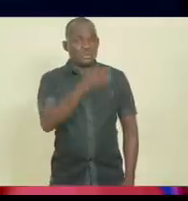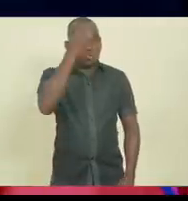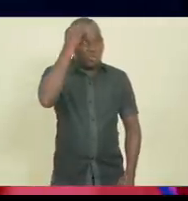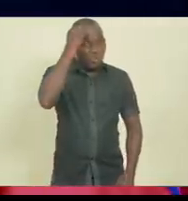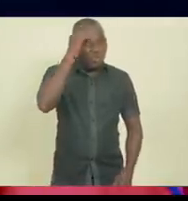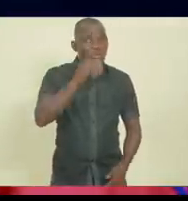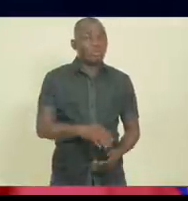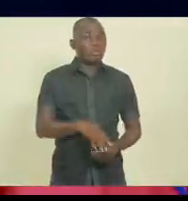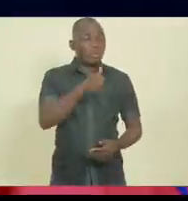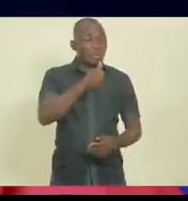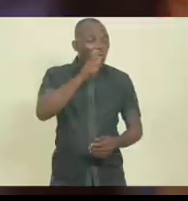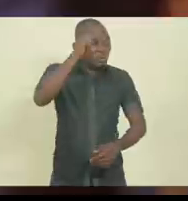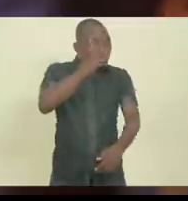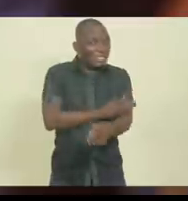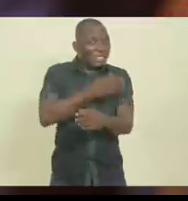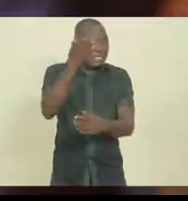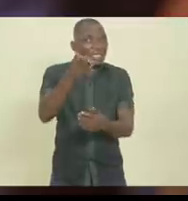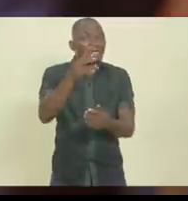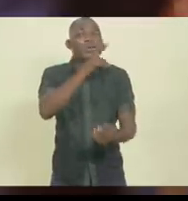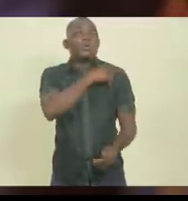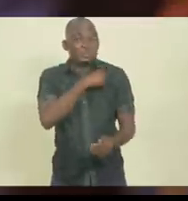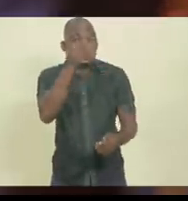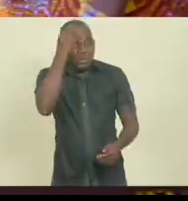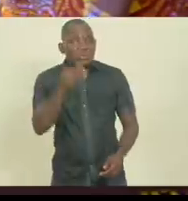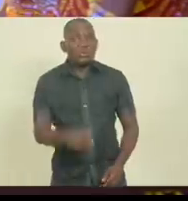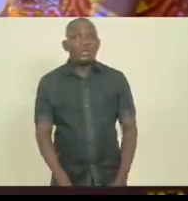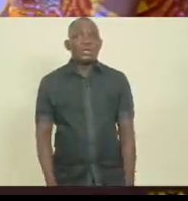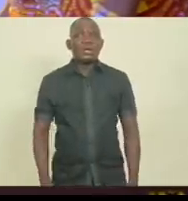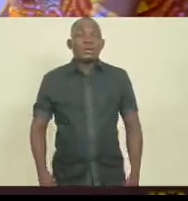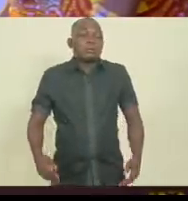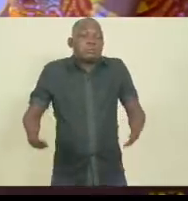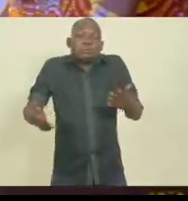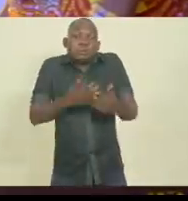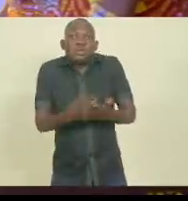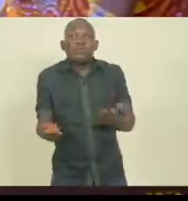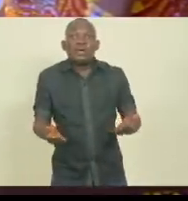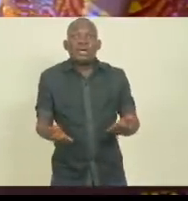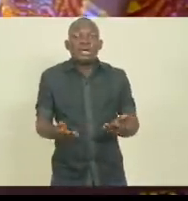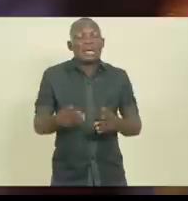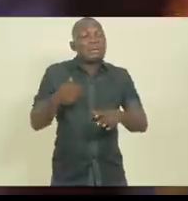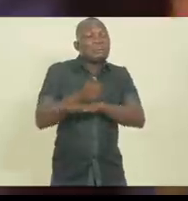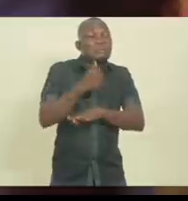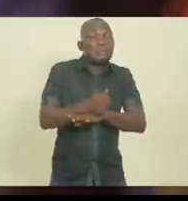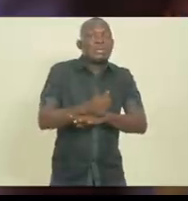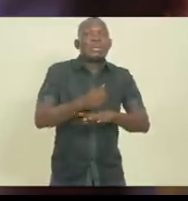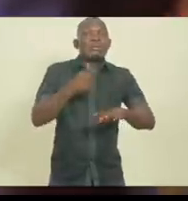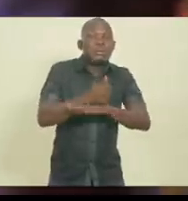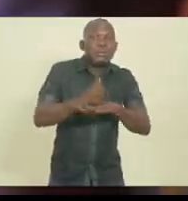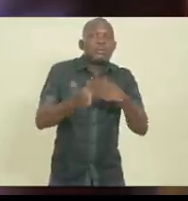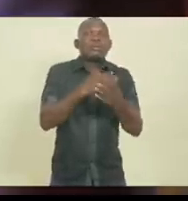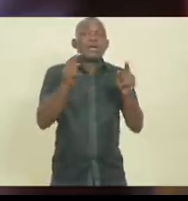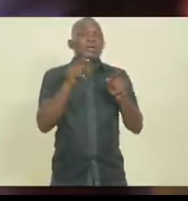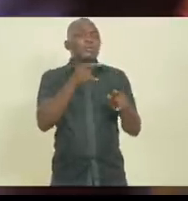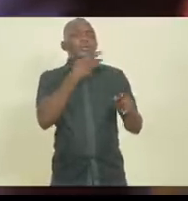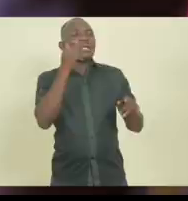he put your own son in the hospital? Yes. Where was she when this allegation happened? Were you not supposed to